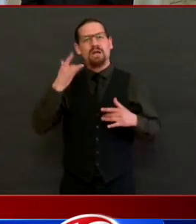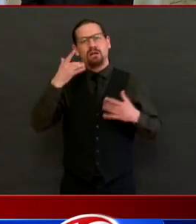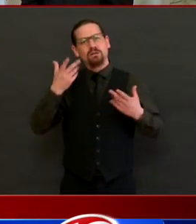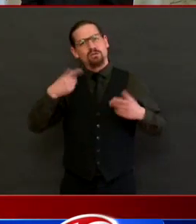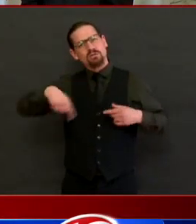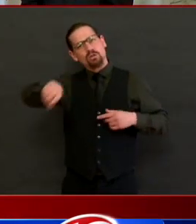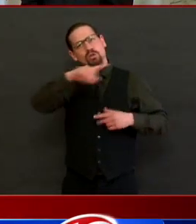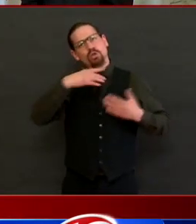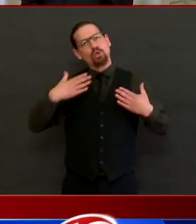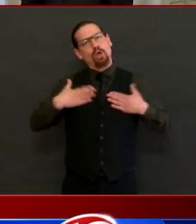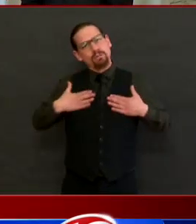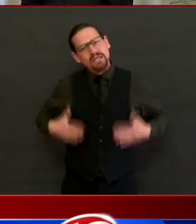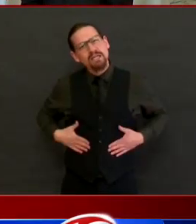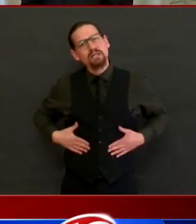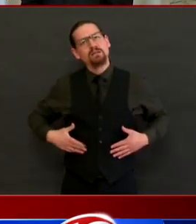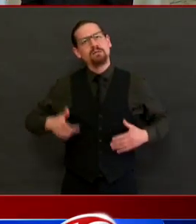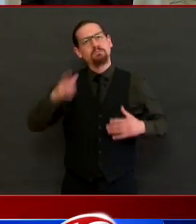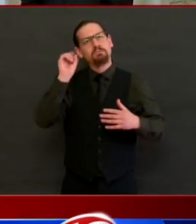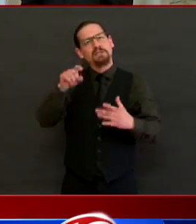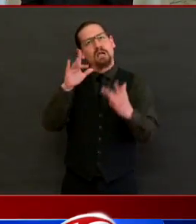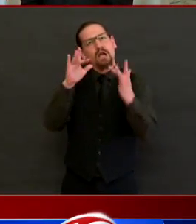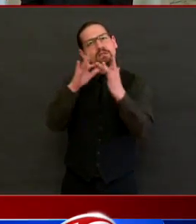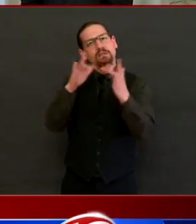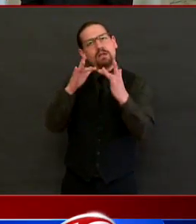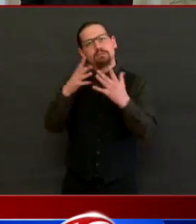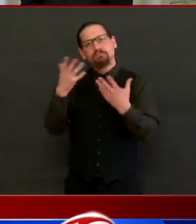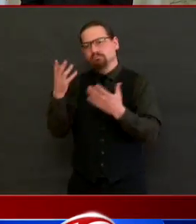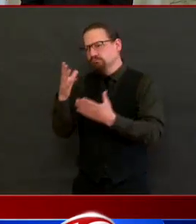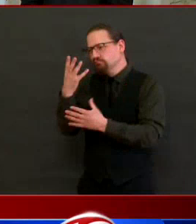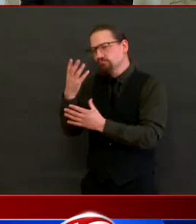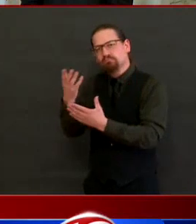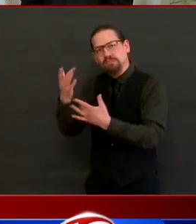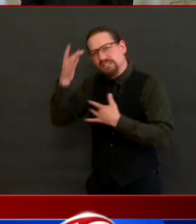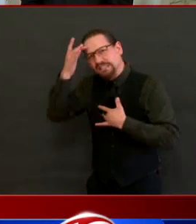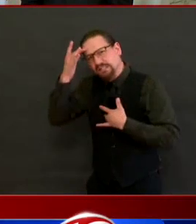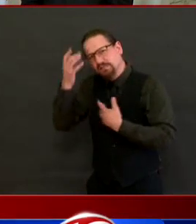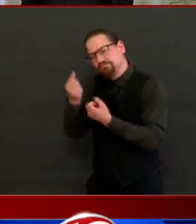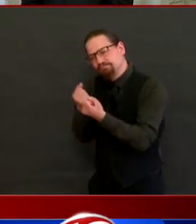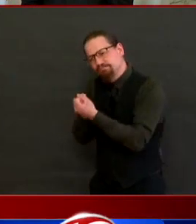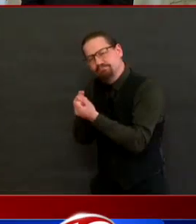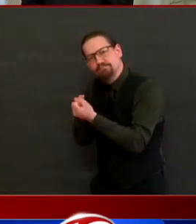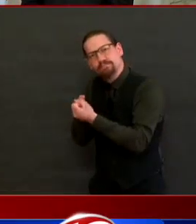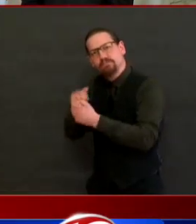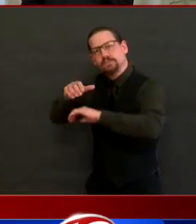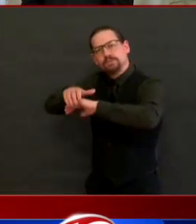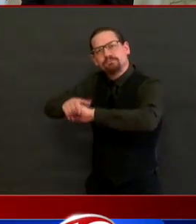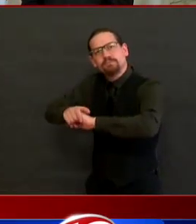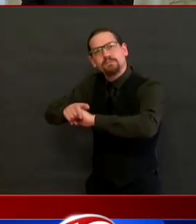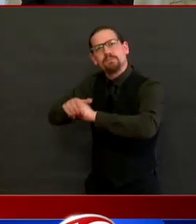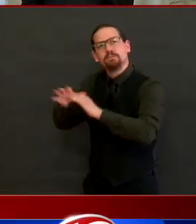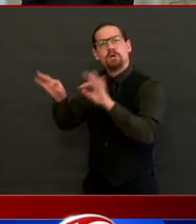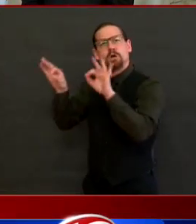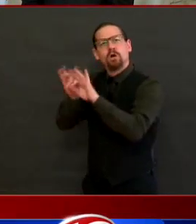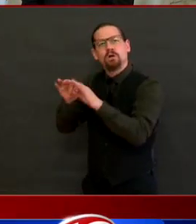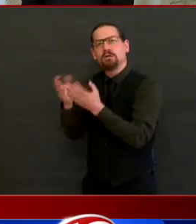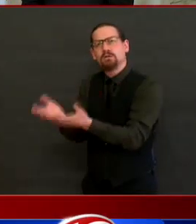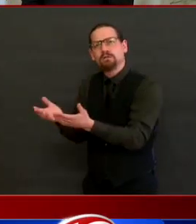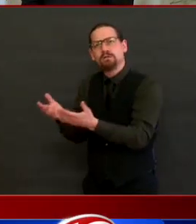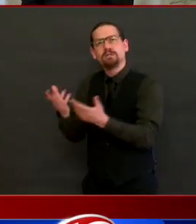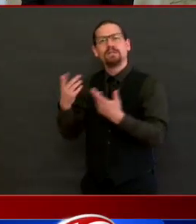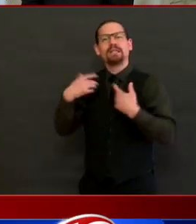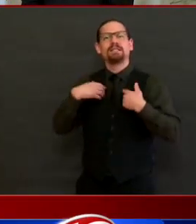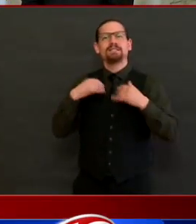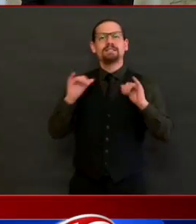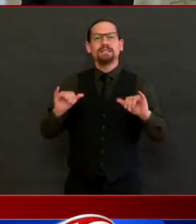love. And we've, been putting out the word that we want some help with this. So